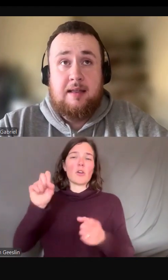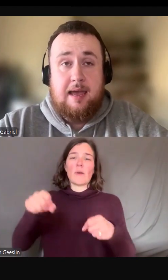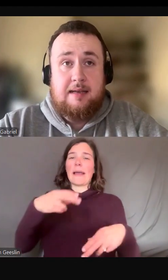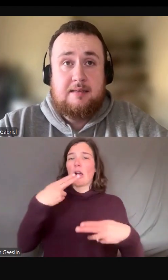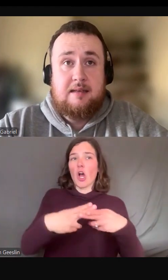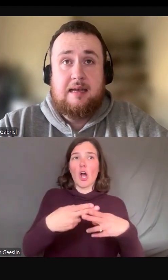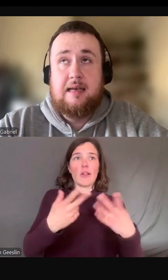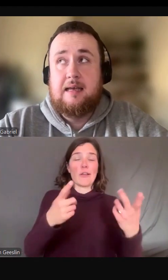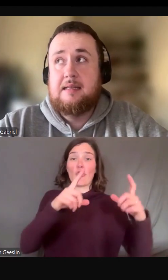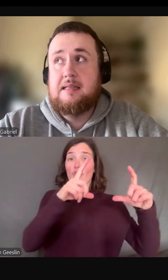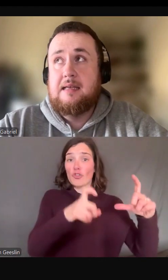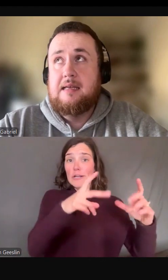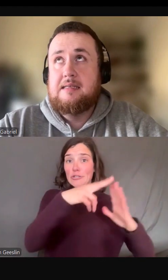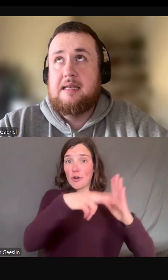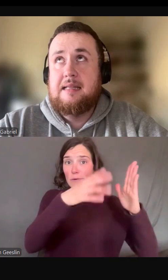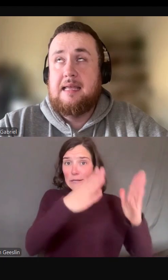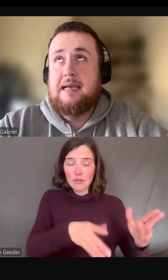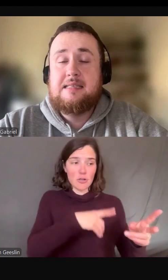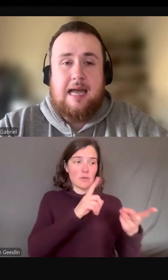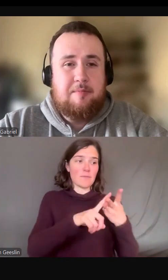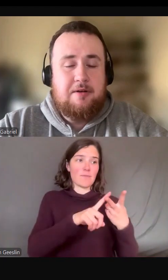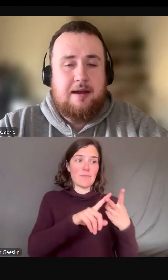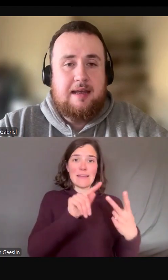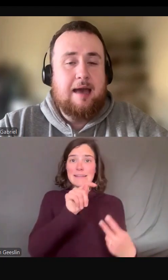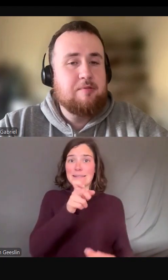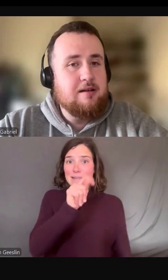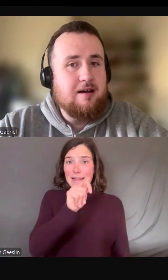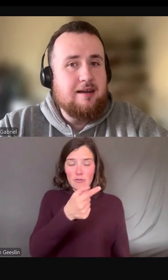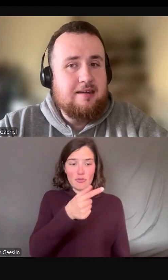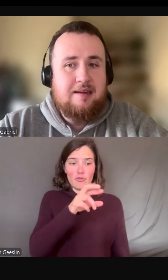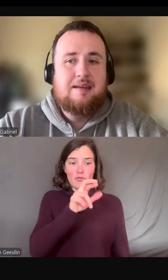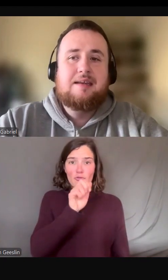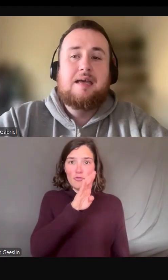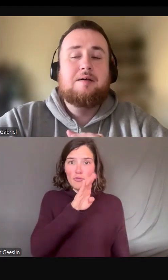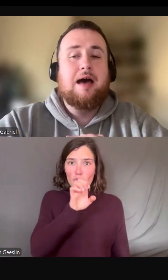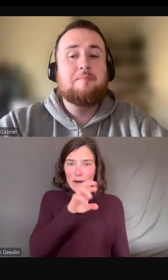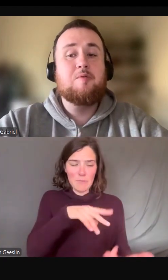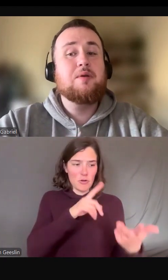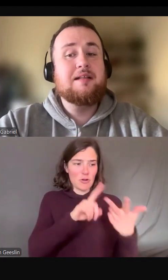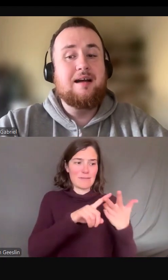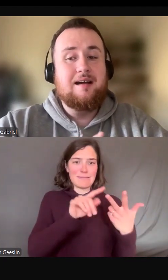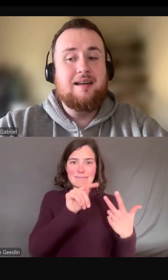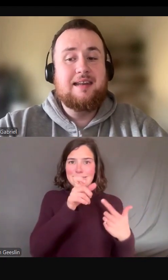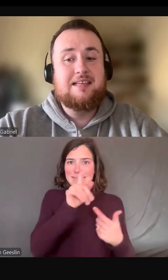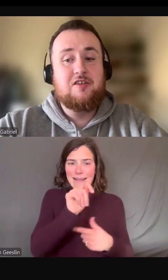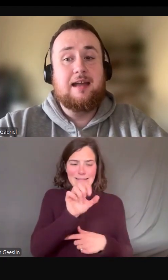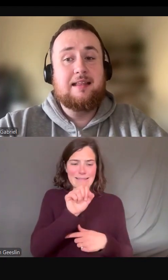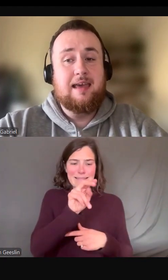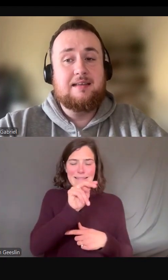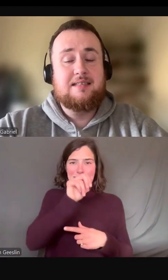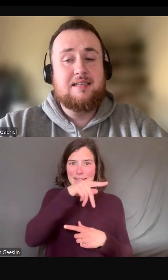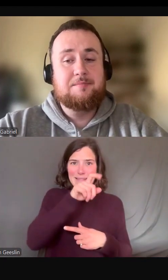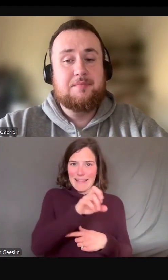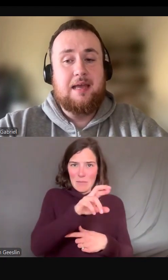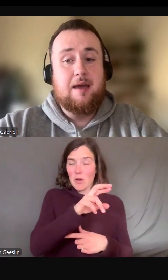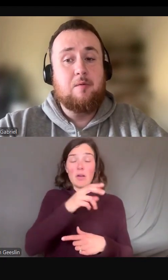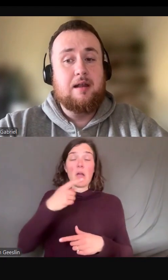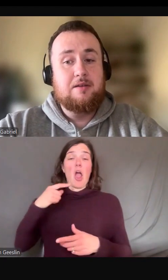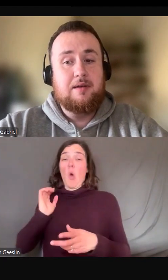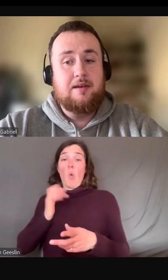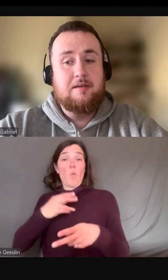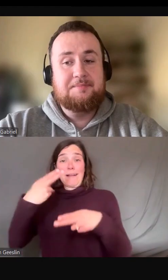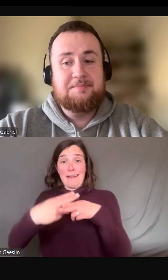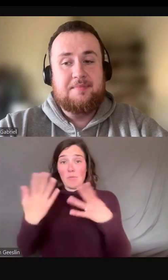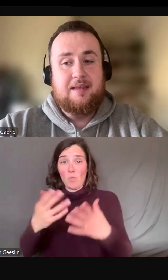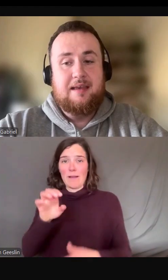extract text, text snapper, I think Apple call it, but we call it extract text. And what I'll